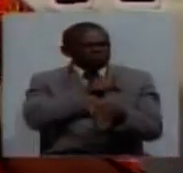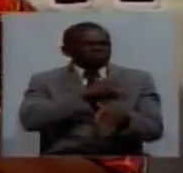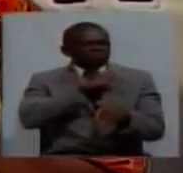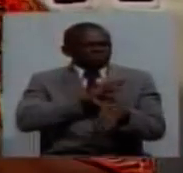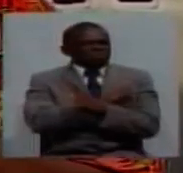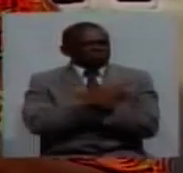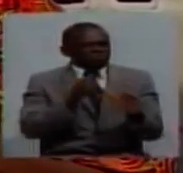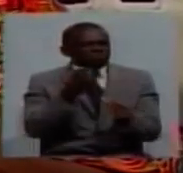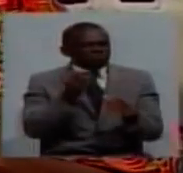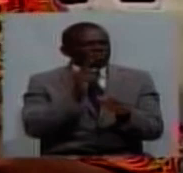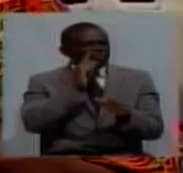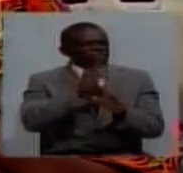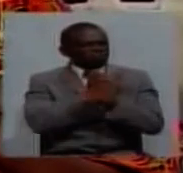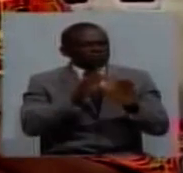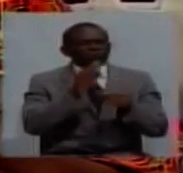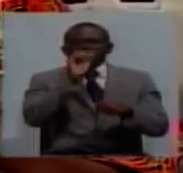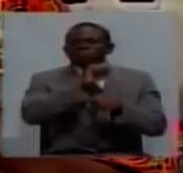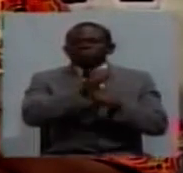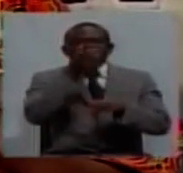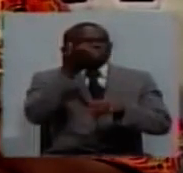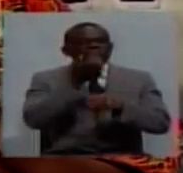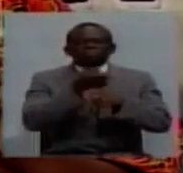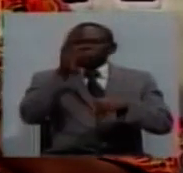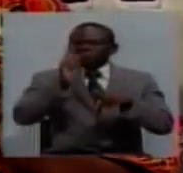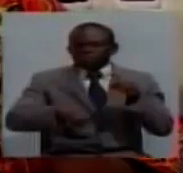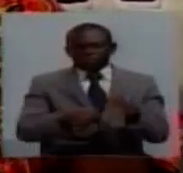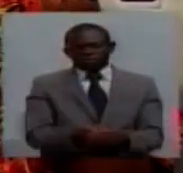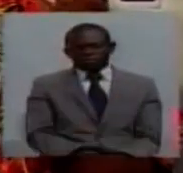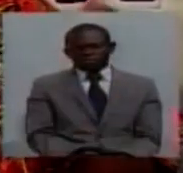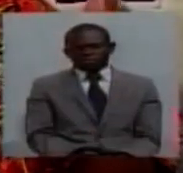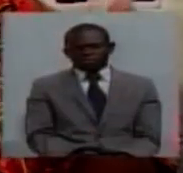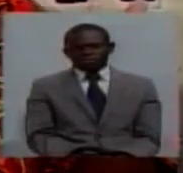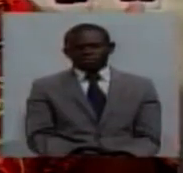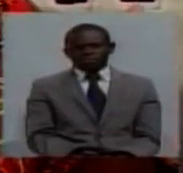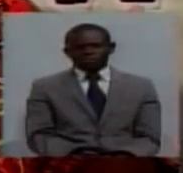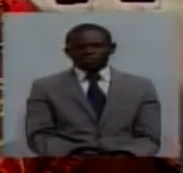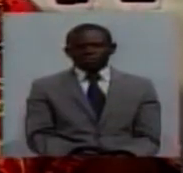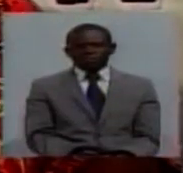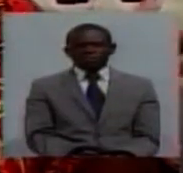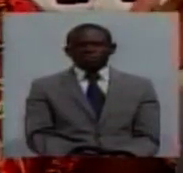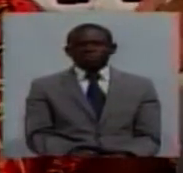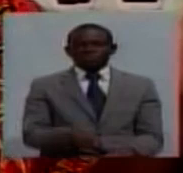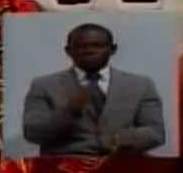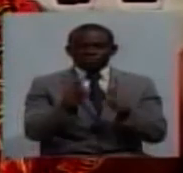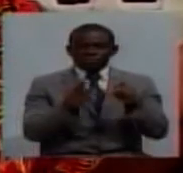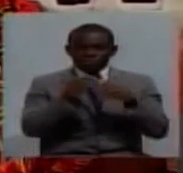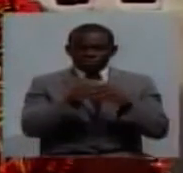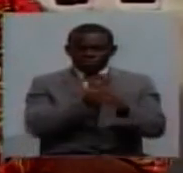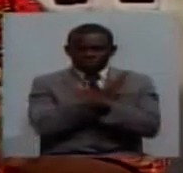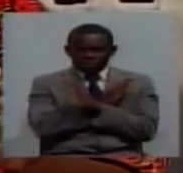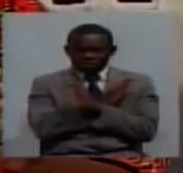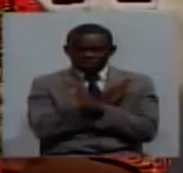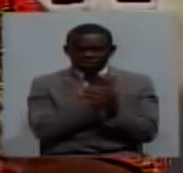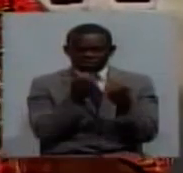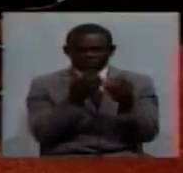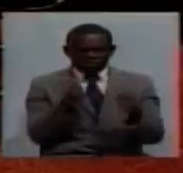every opportunity I have, I remind my staff that there are many Zambians who are walking out there without a